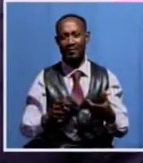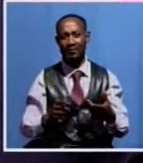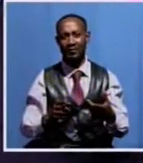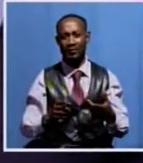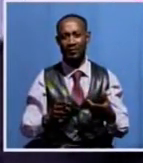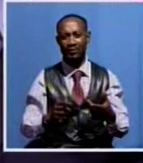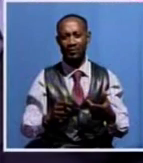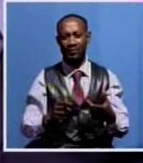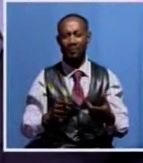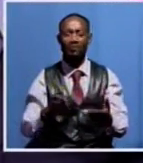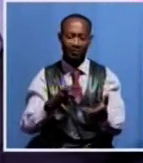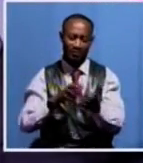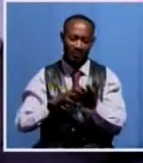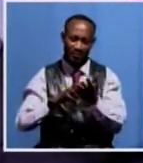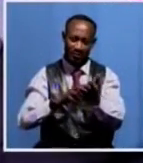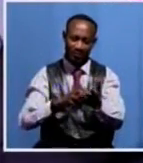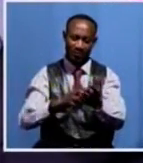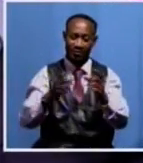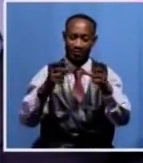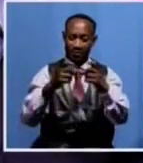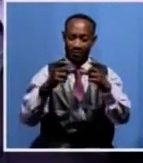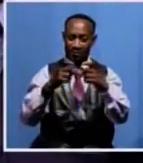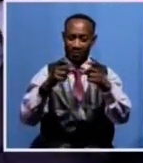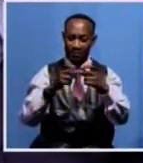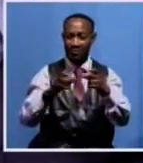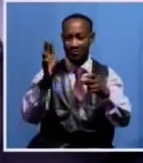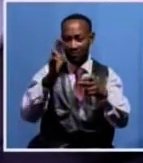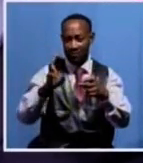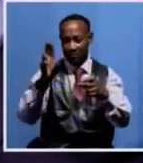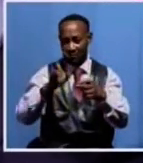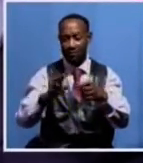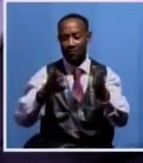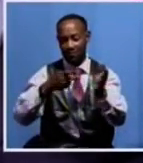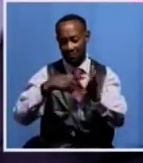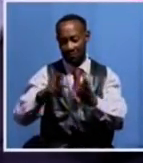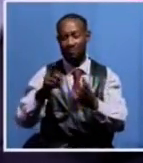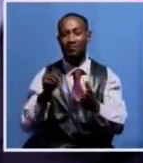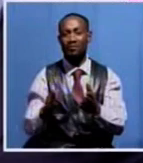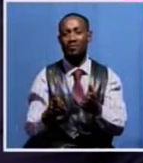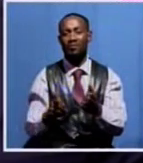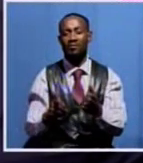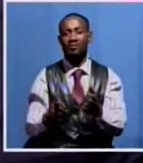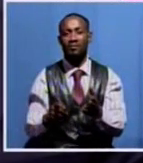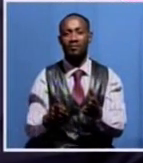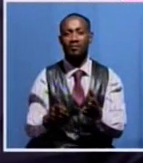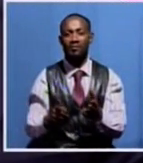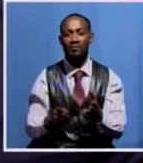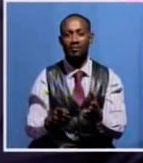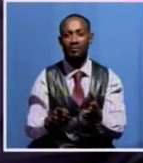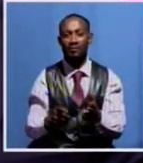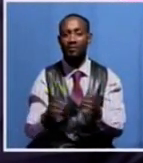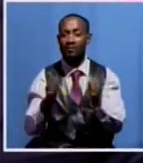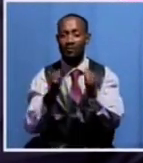think it was the transportation of cards that were supposed to be used to trigger payment and so on. Now, because of